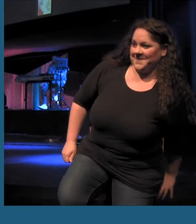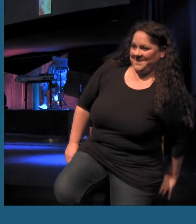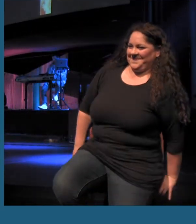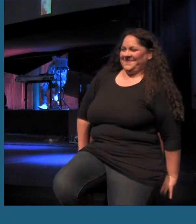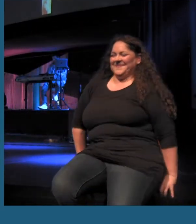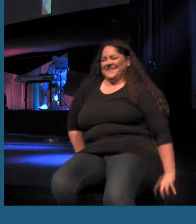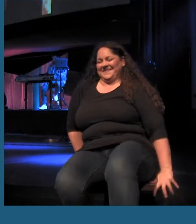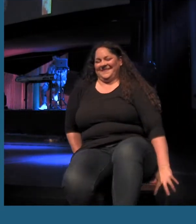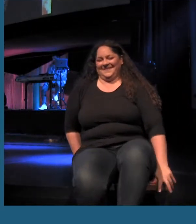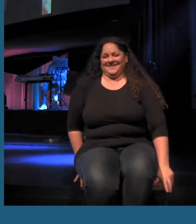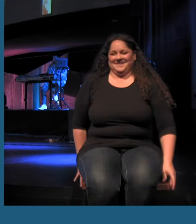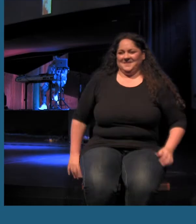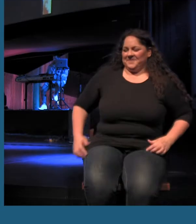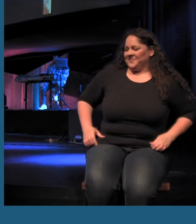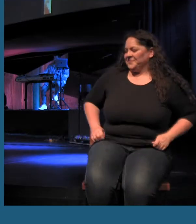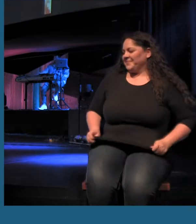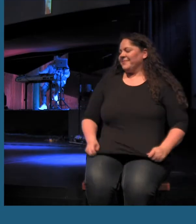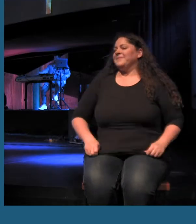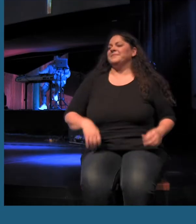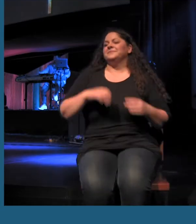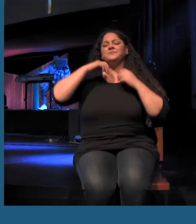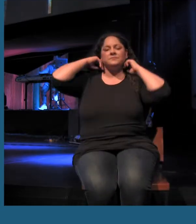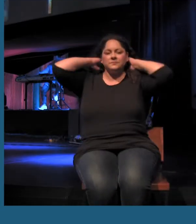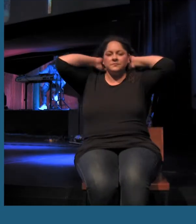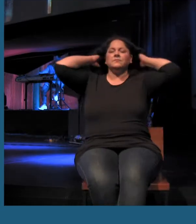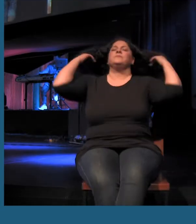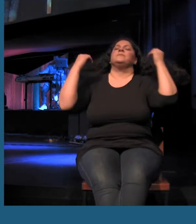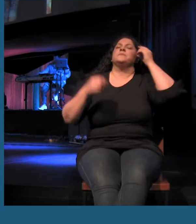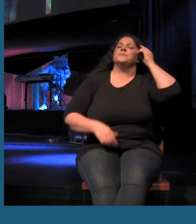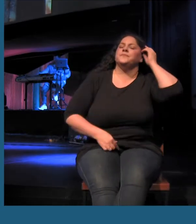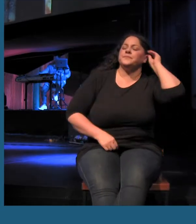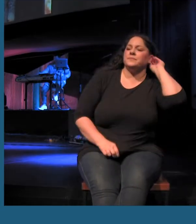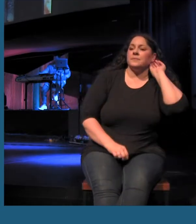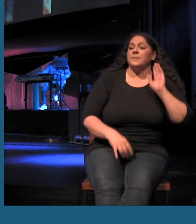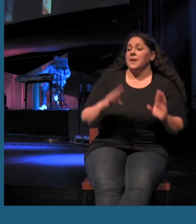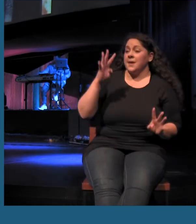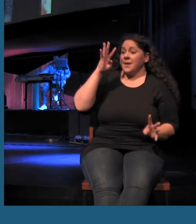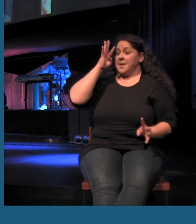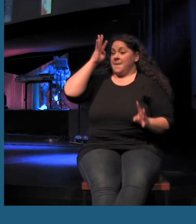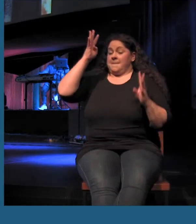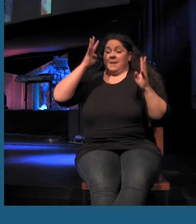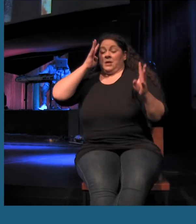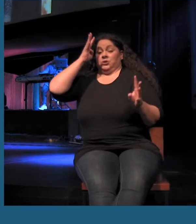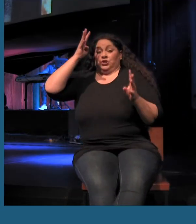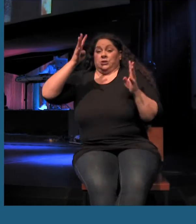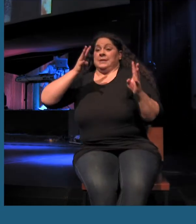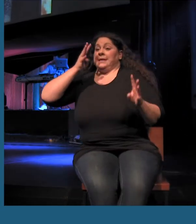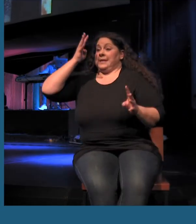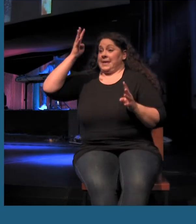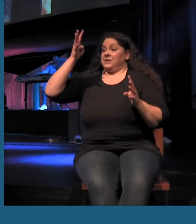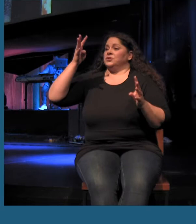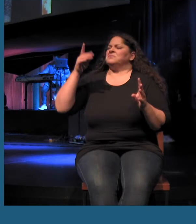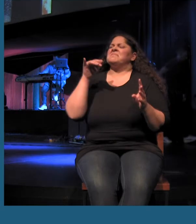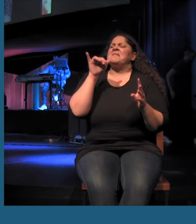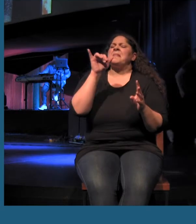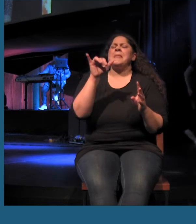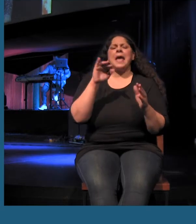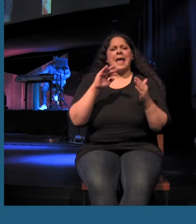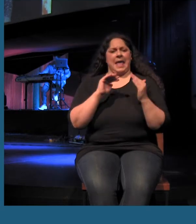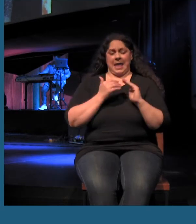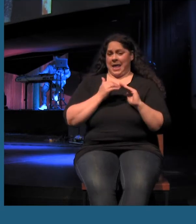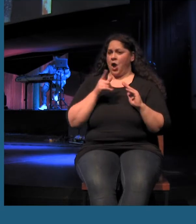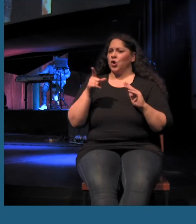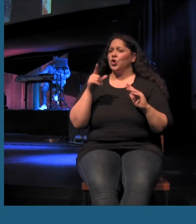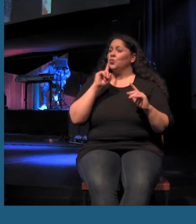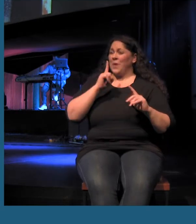More than we imagine. You know, imagination is the ability to picture what is actually not